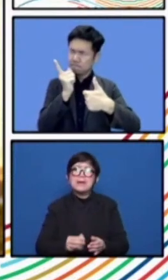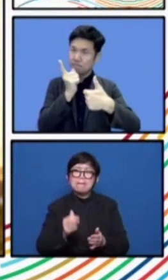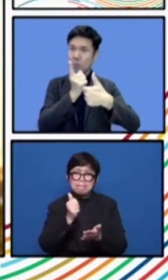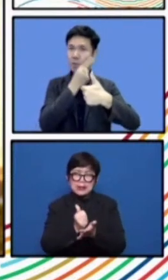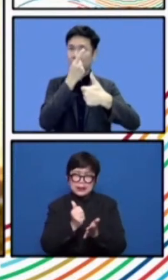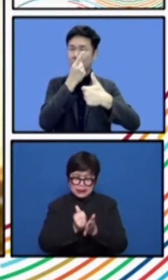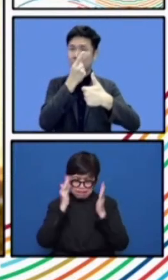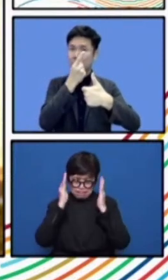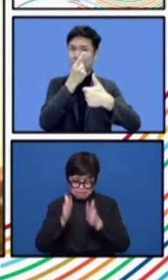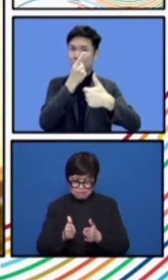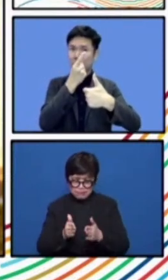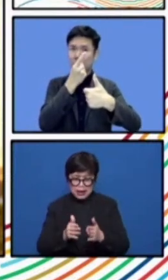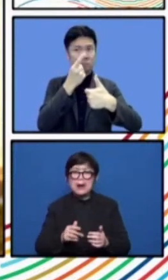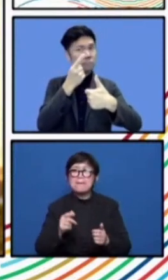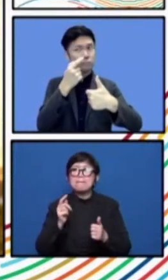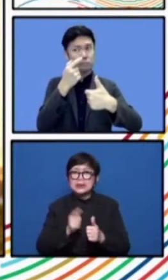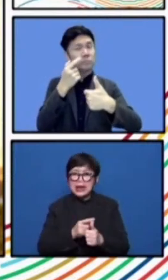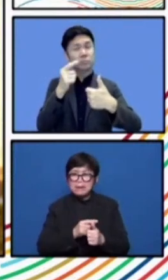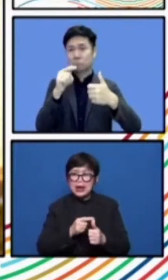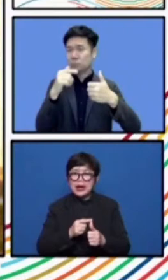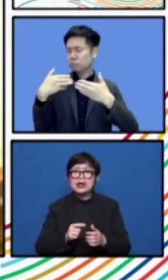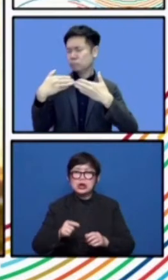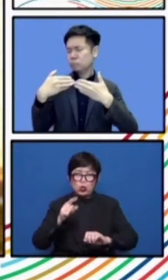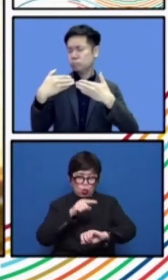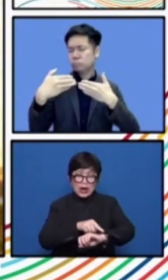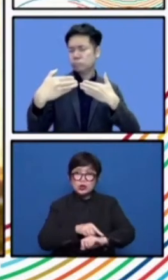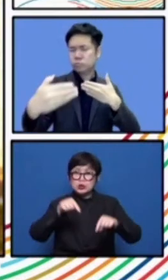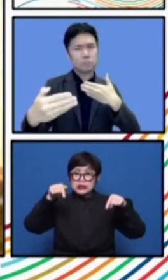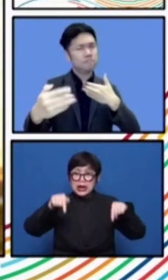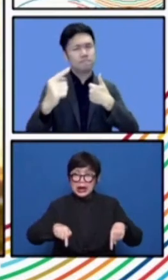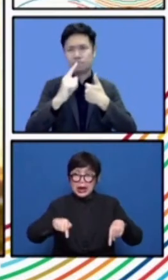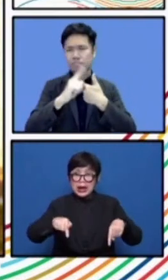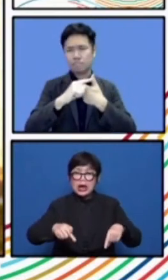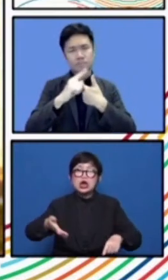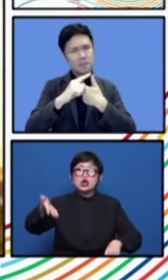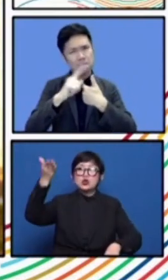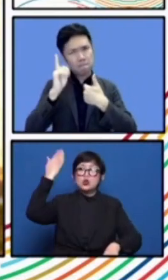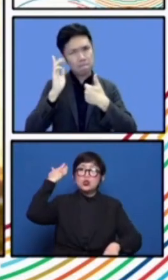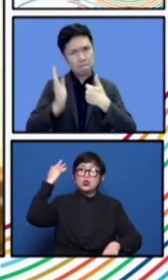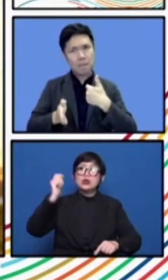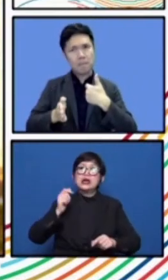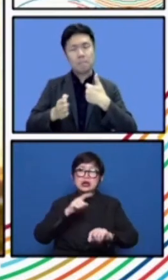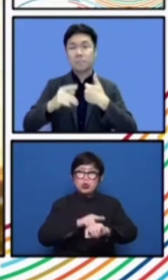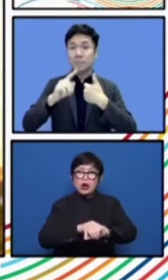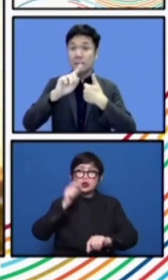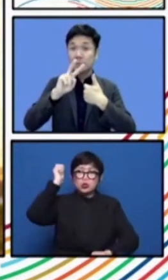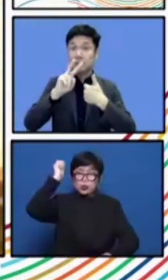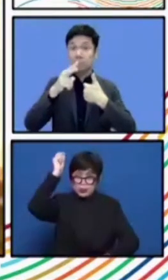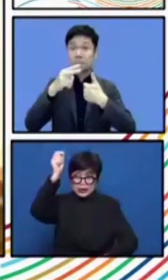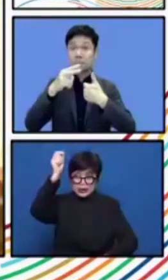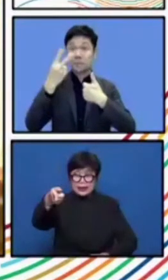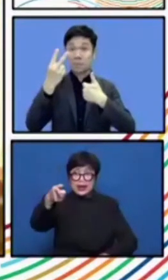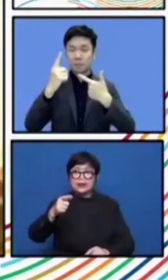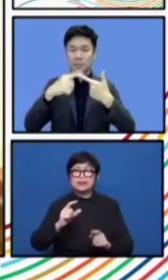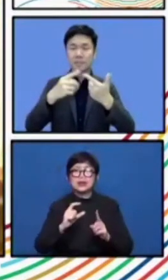future available it is aggregated data and information has proven